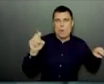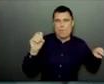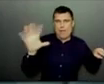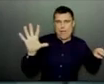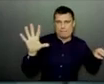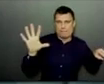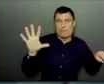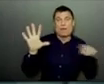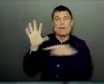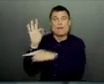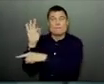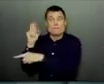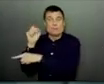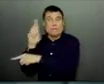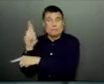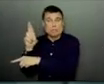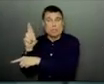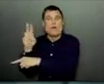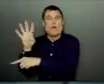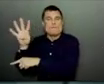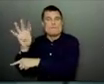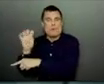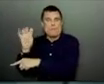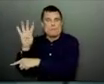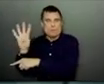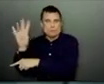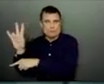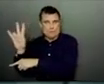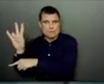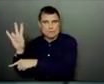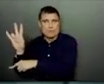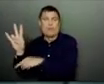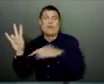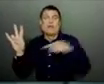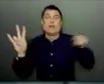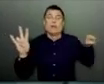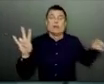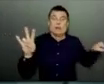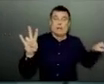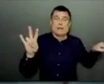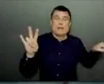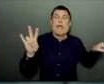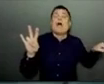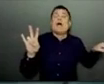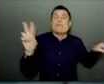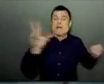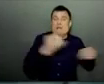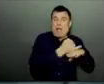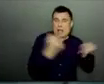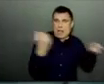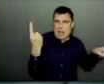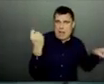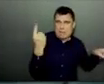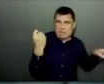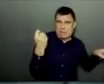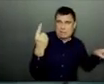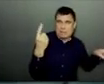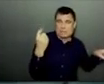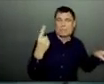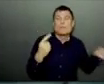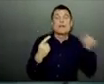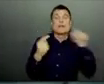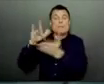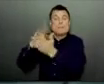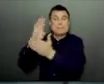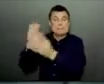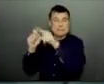447 people in the Fraser Health region, 11 people in Vancouver Island, 64 people in